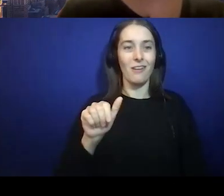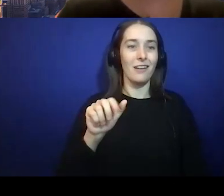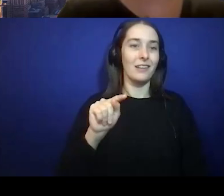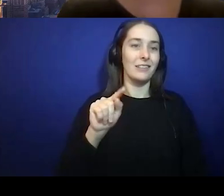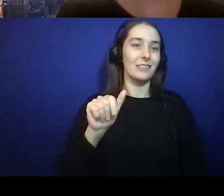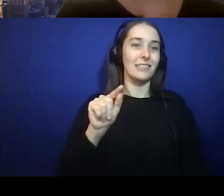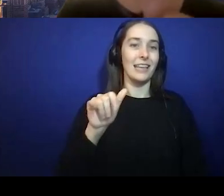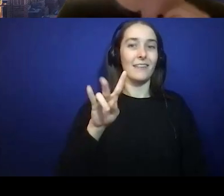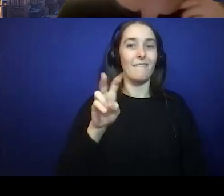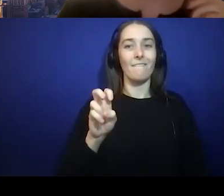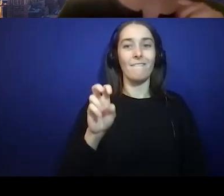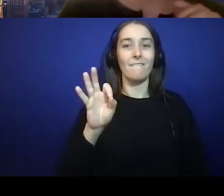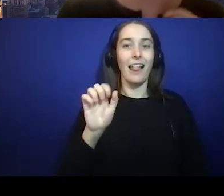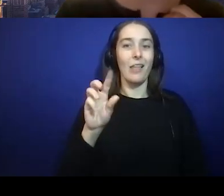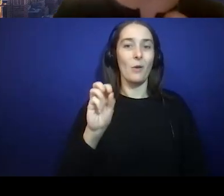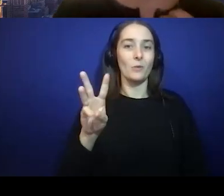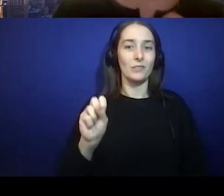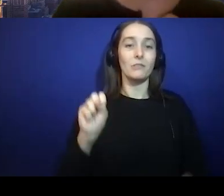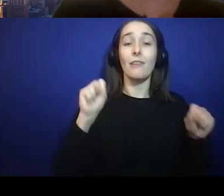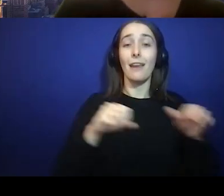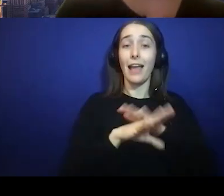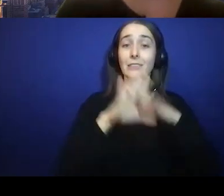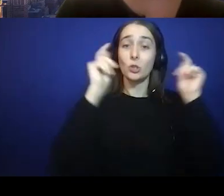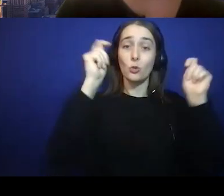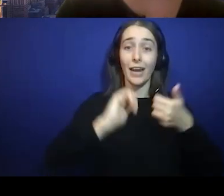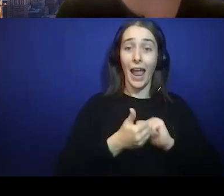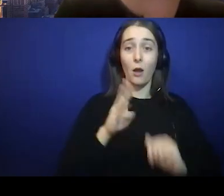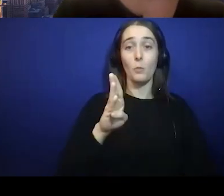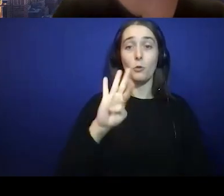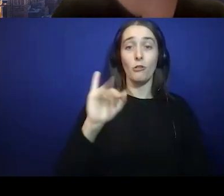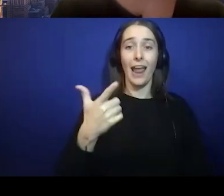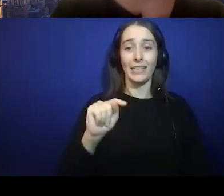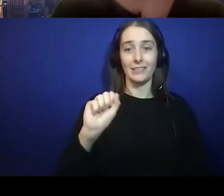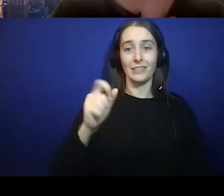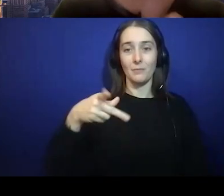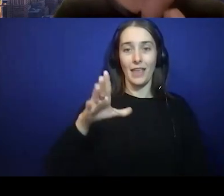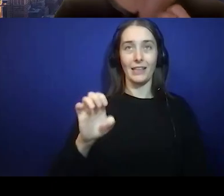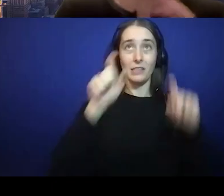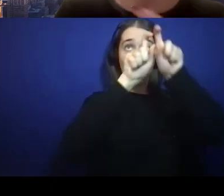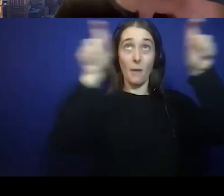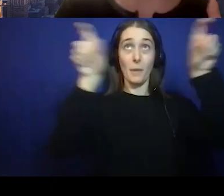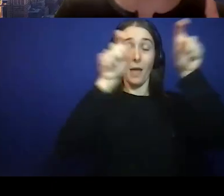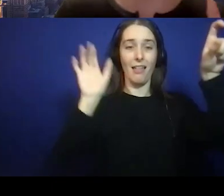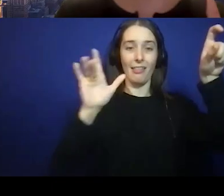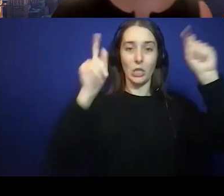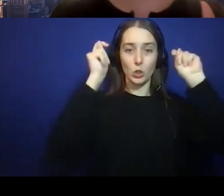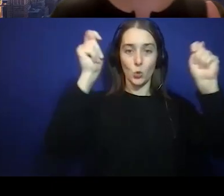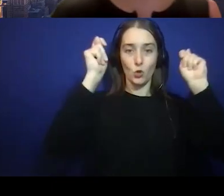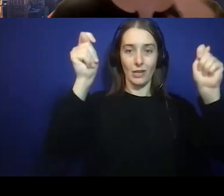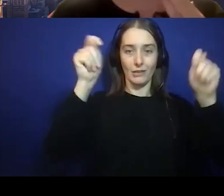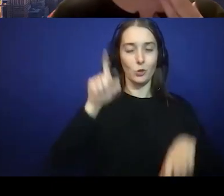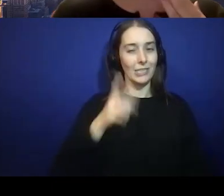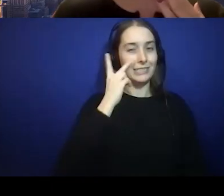this tutoring by going into your Brightspace course and you click on the tutoring tab on the navigation menu. It should be in all